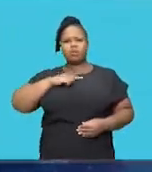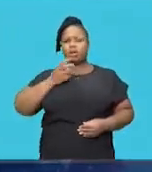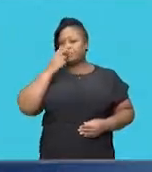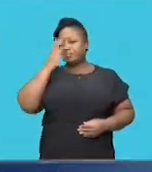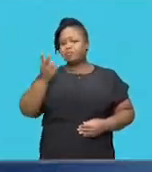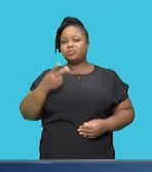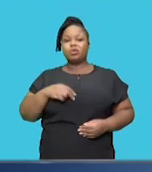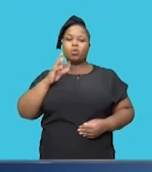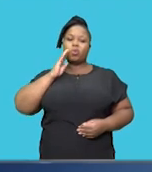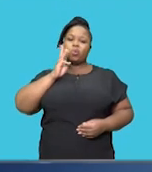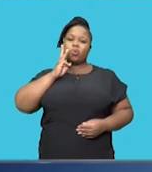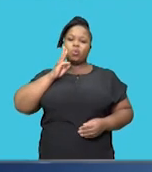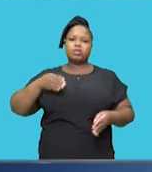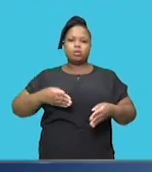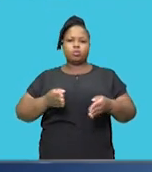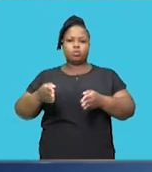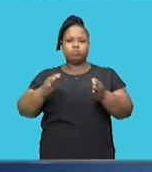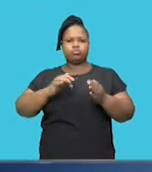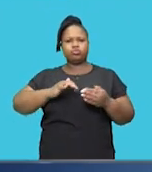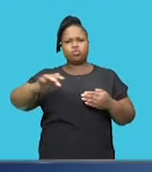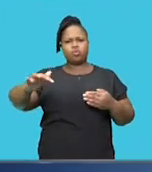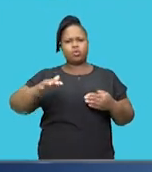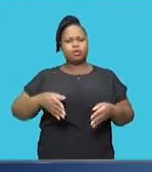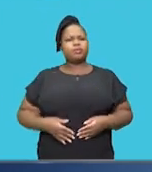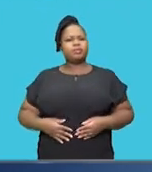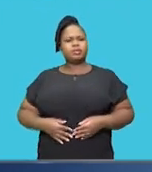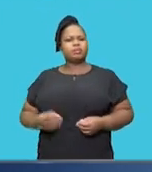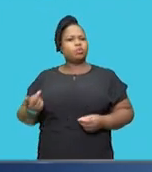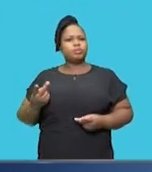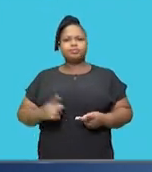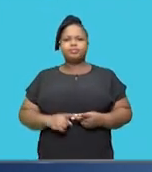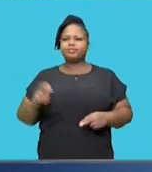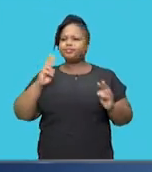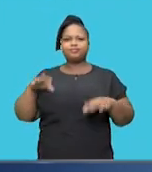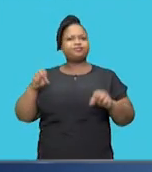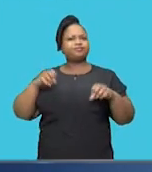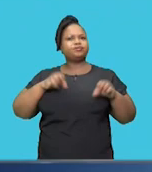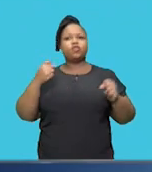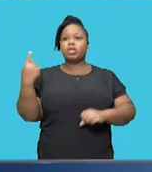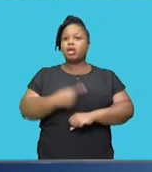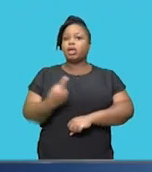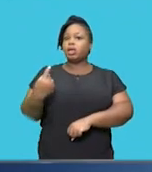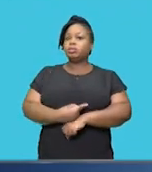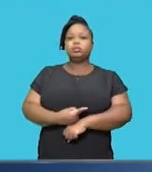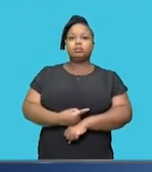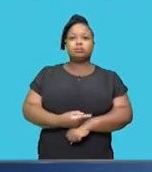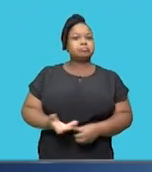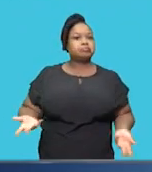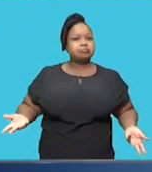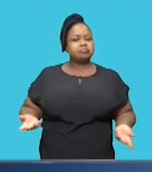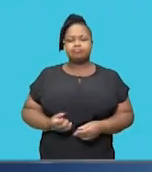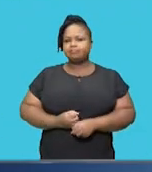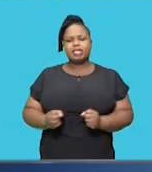happening in our roads. We have electricity that goes off for days and days and days, and nobody